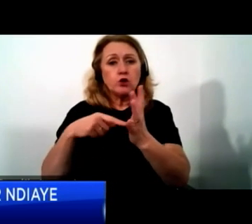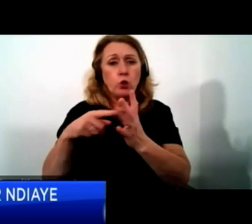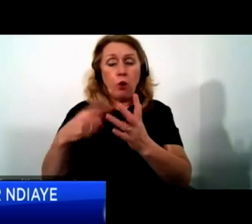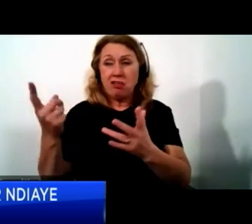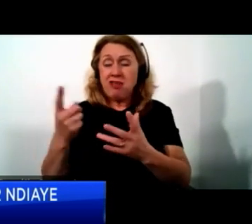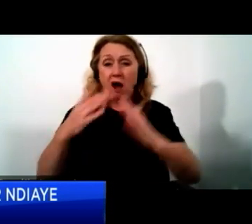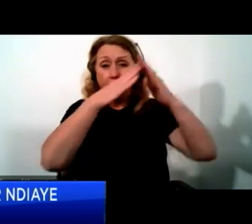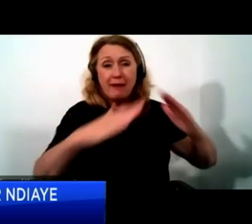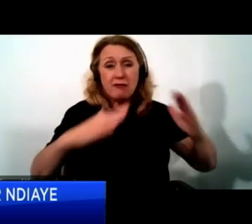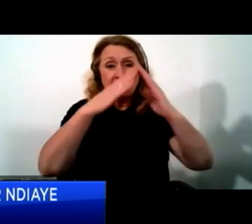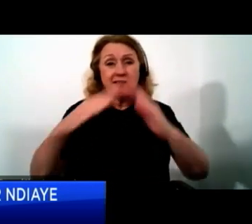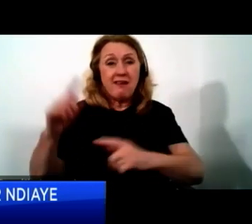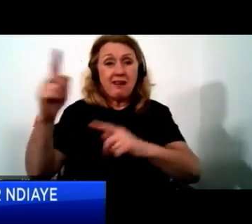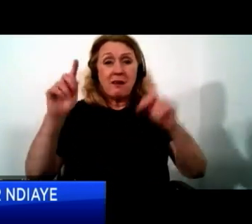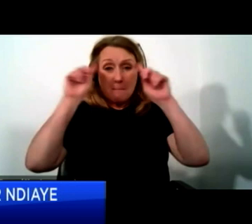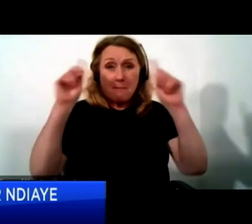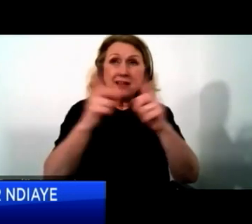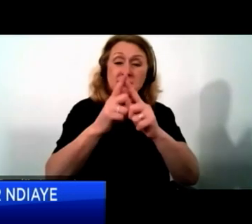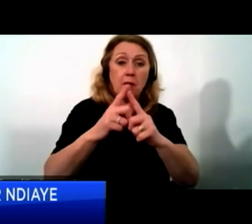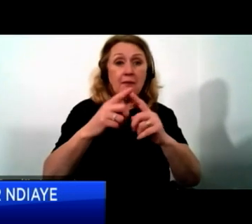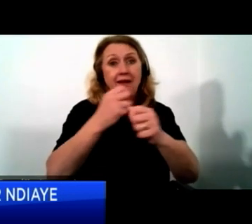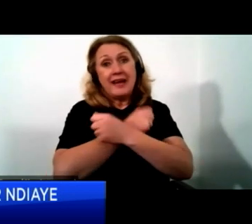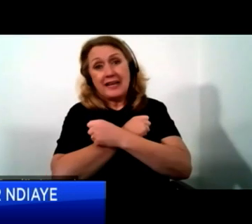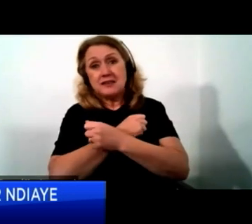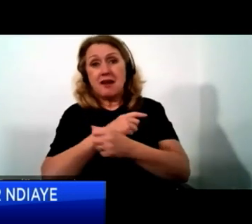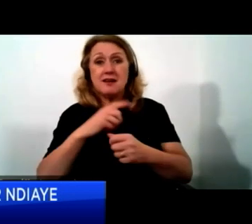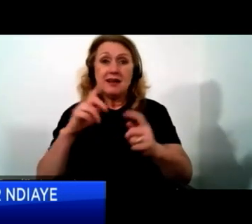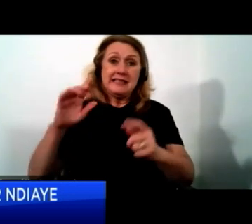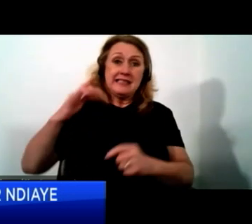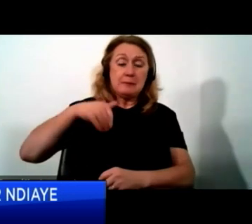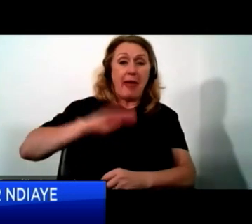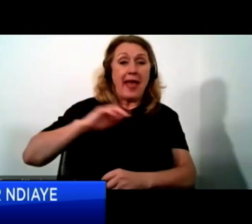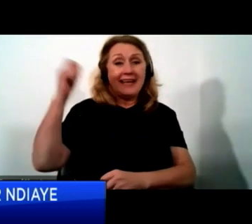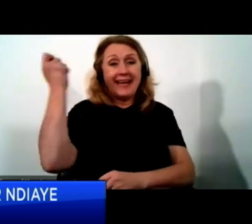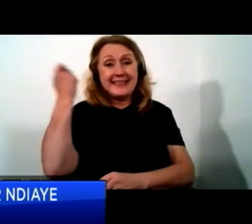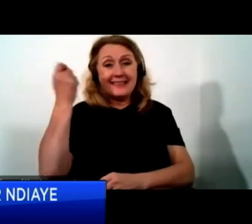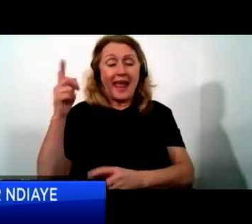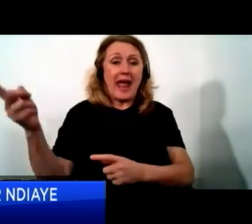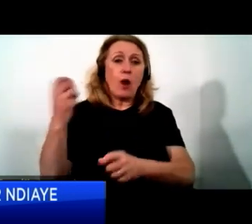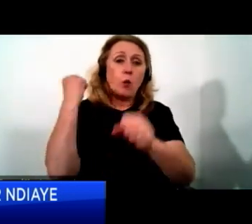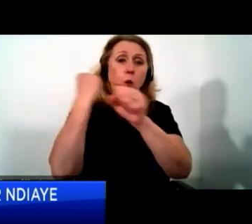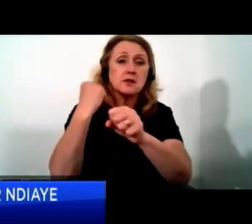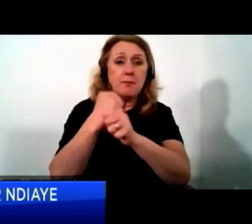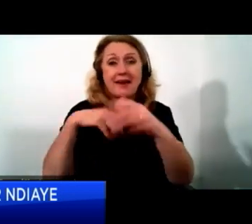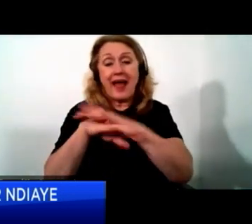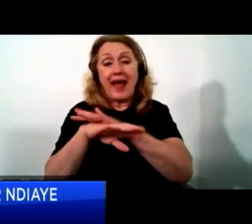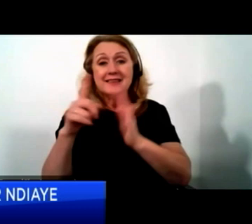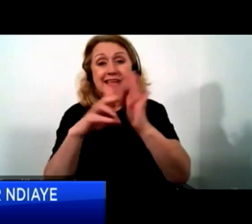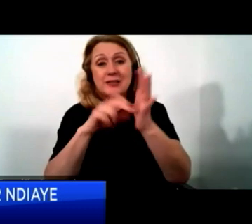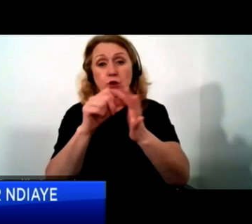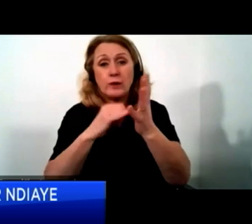Mexico, China, Egypt, Sudan, Peru, Spain, Italy, Guatemala, and